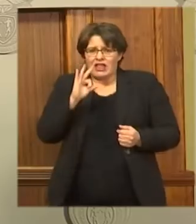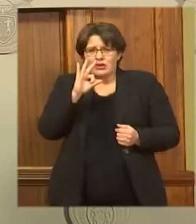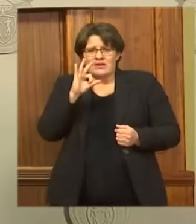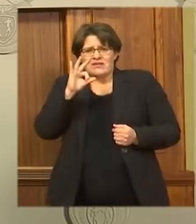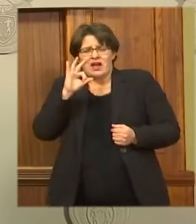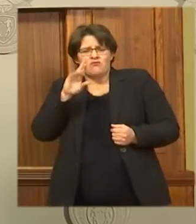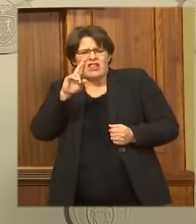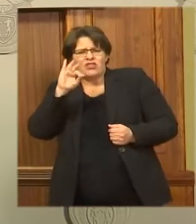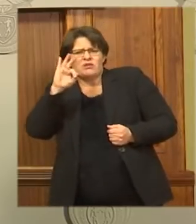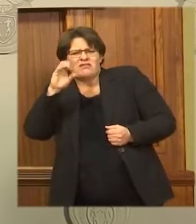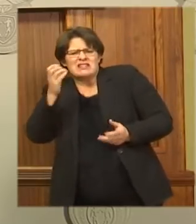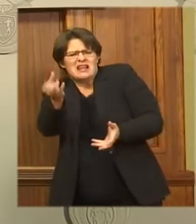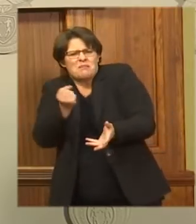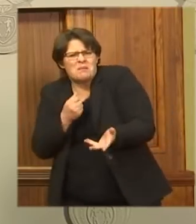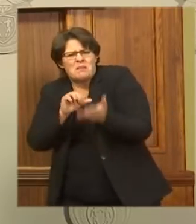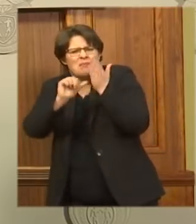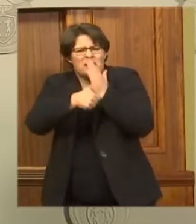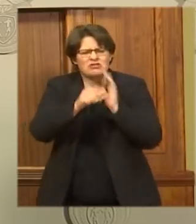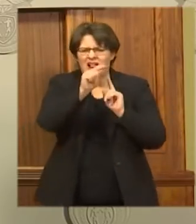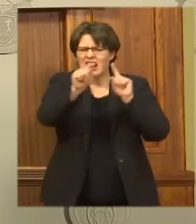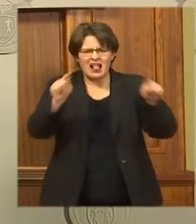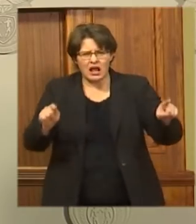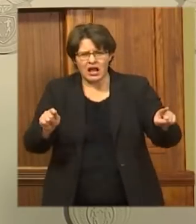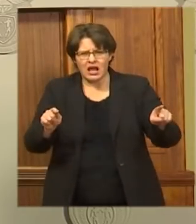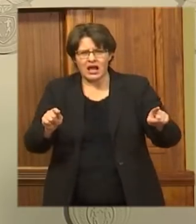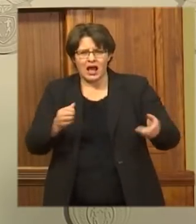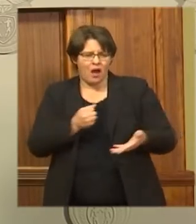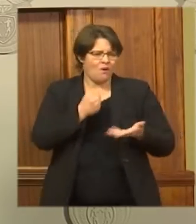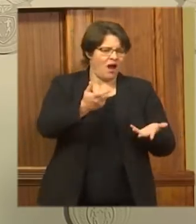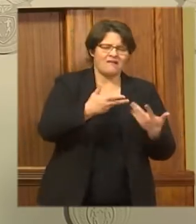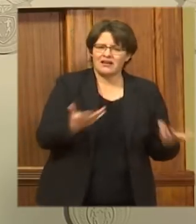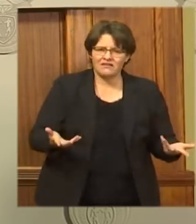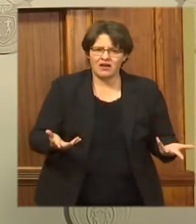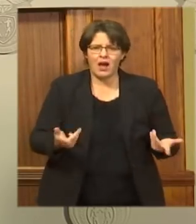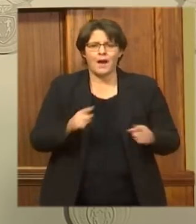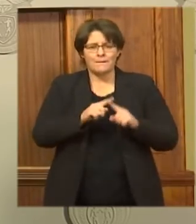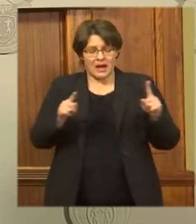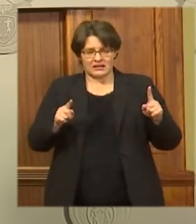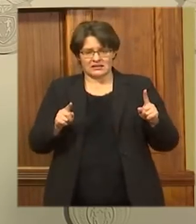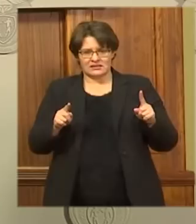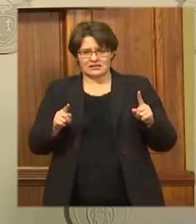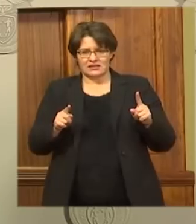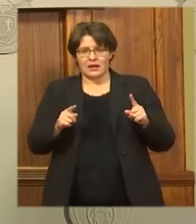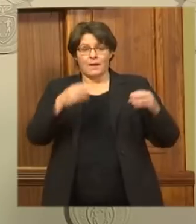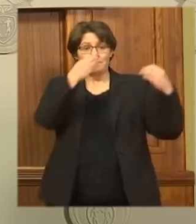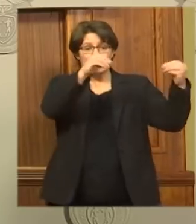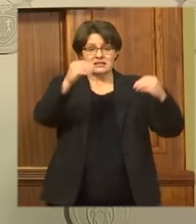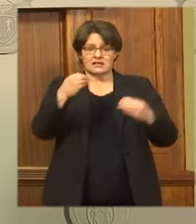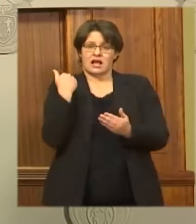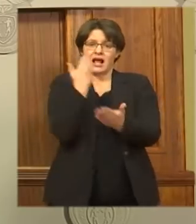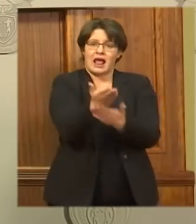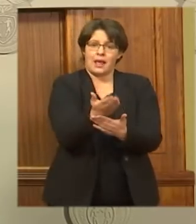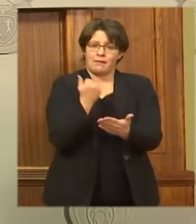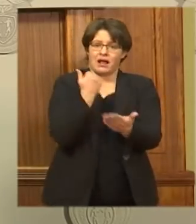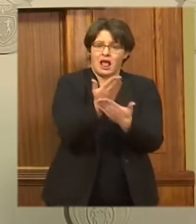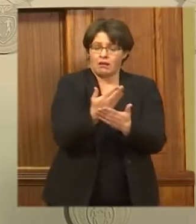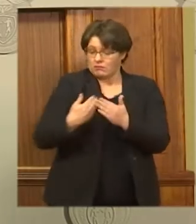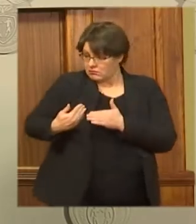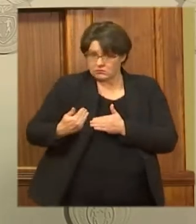relief package that we announced, there is a limit to how these businesses